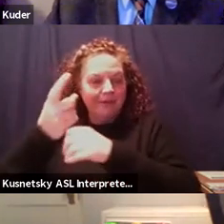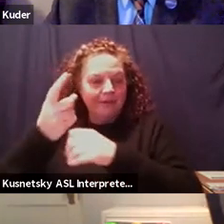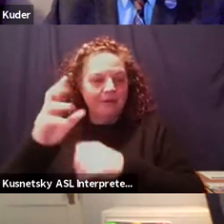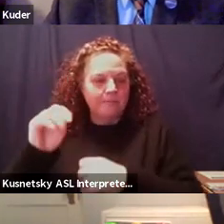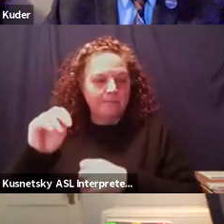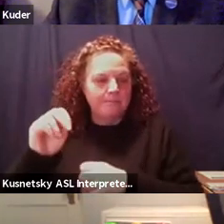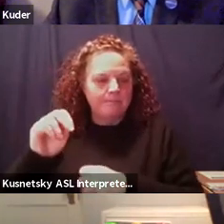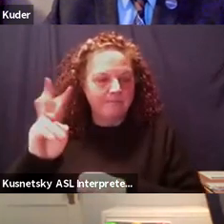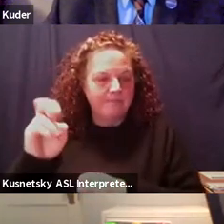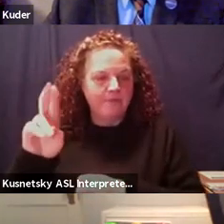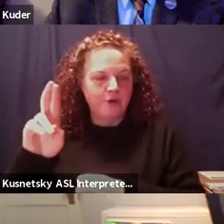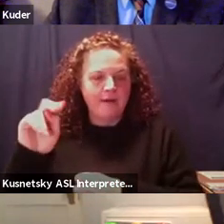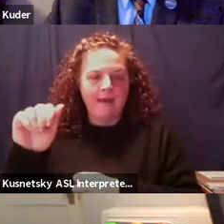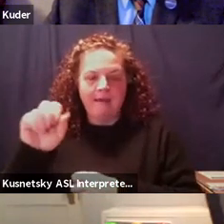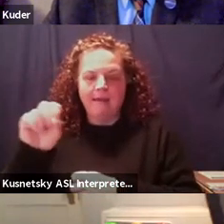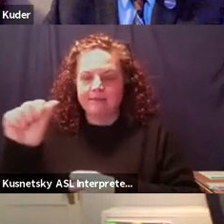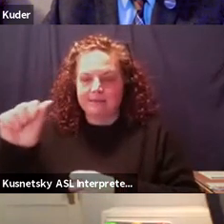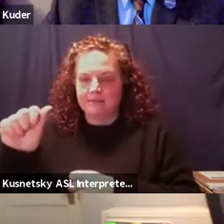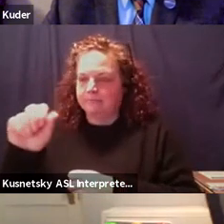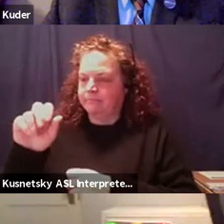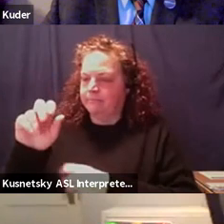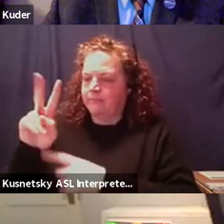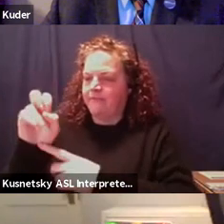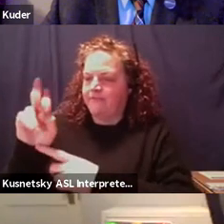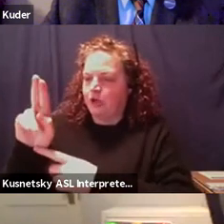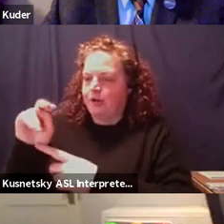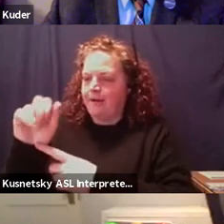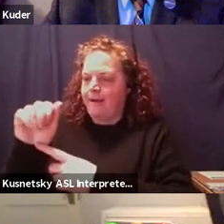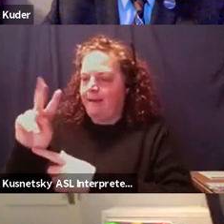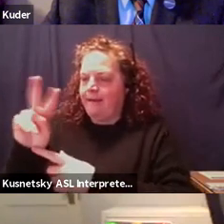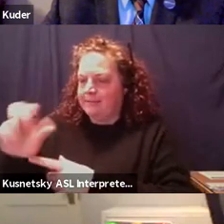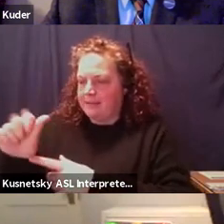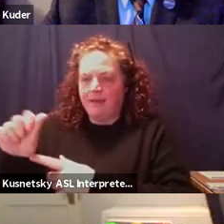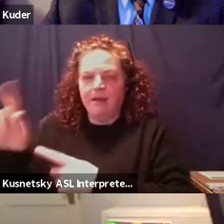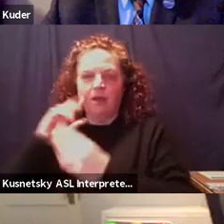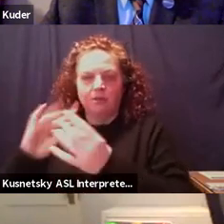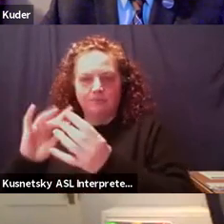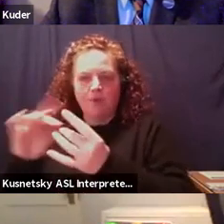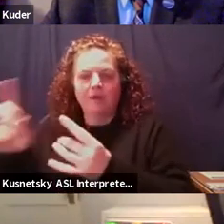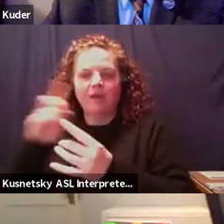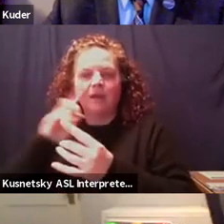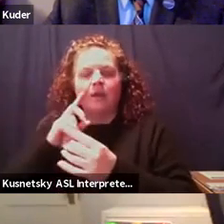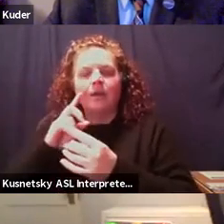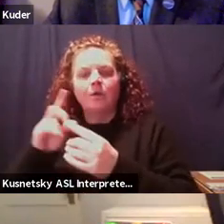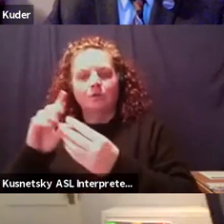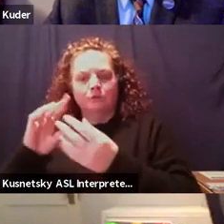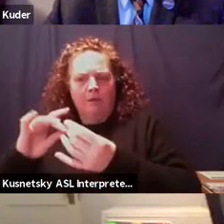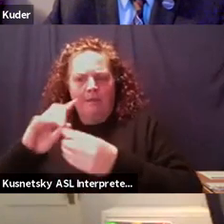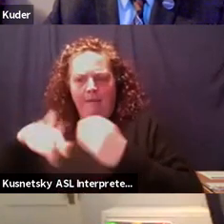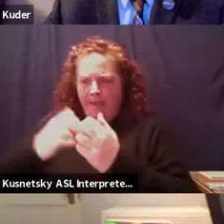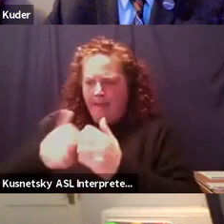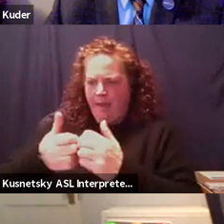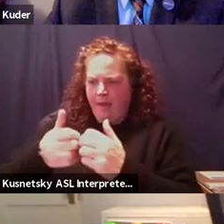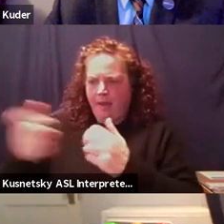me. A lot of our school leaders were bracing for budget cuts in the way that you traditionally think of it coming into a year where we